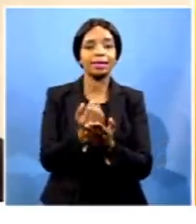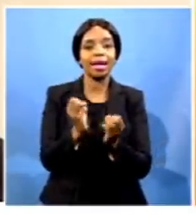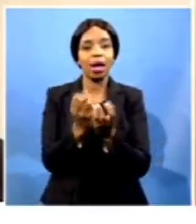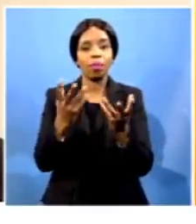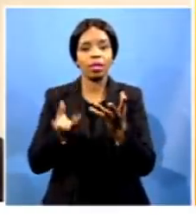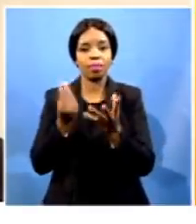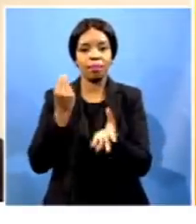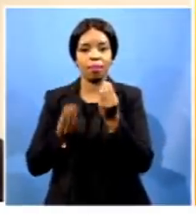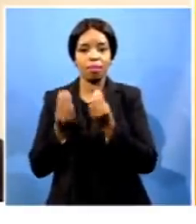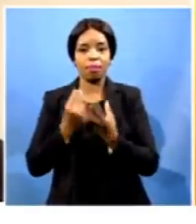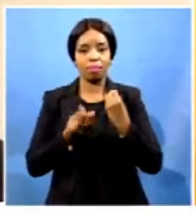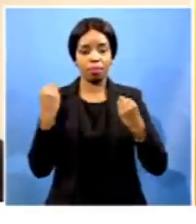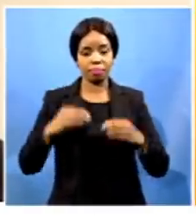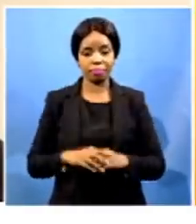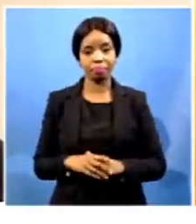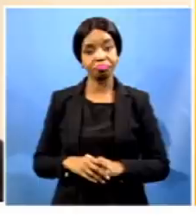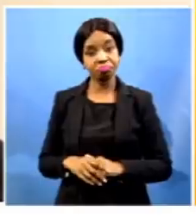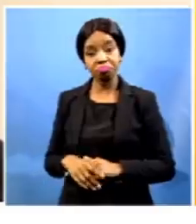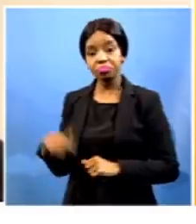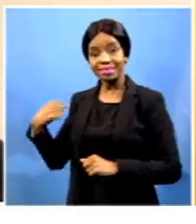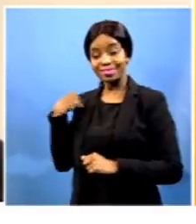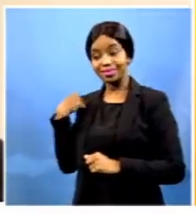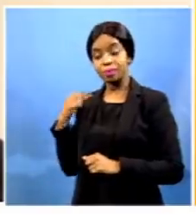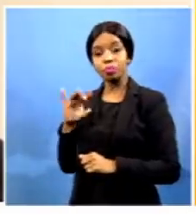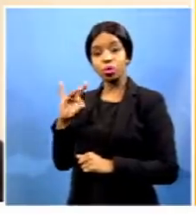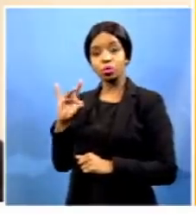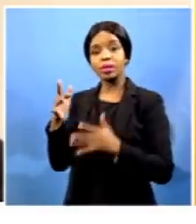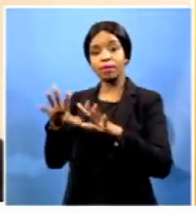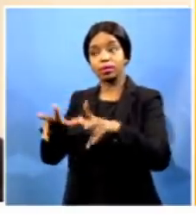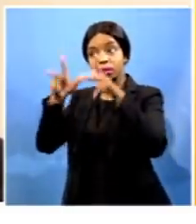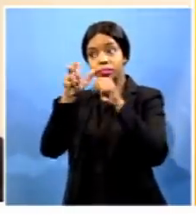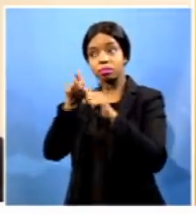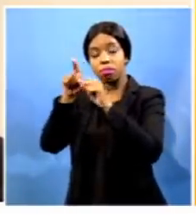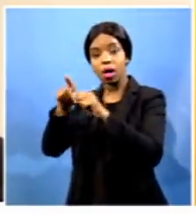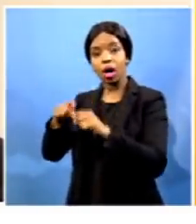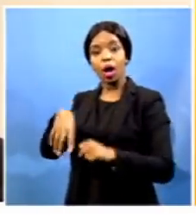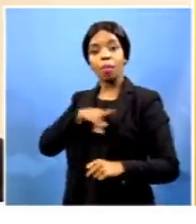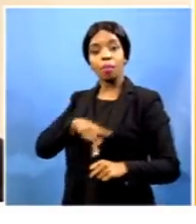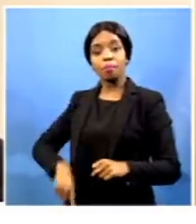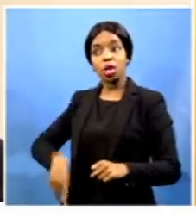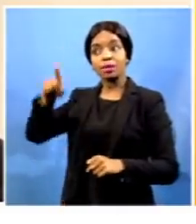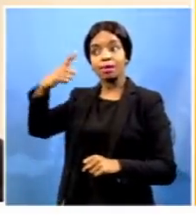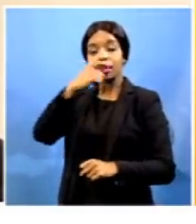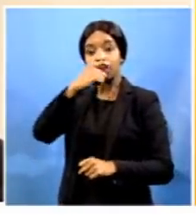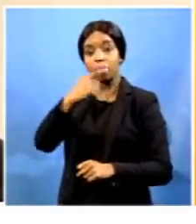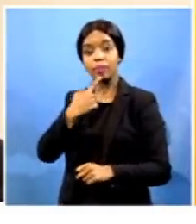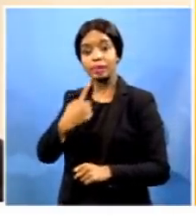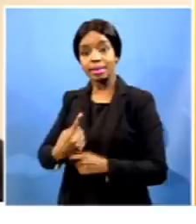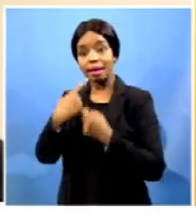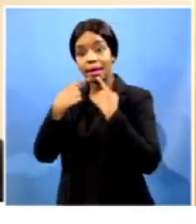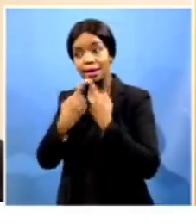we heard on Tuesday that President Cyril Ramaphosa announcing government will offer small businesses,